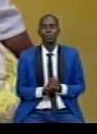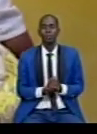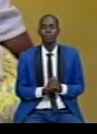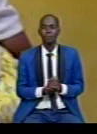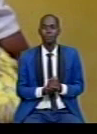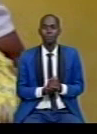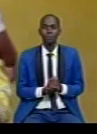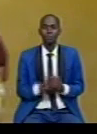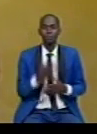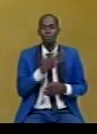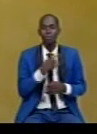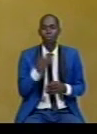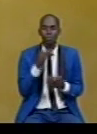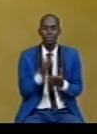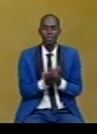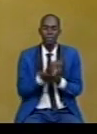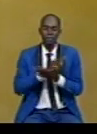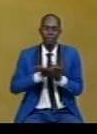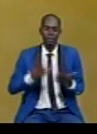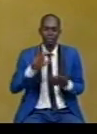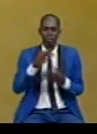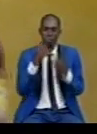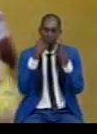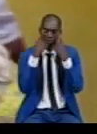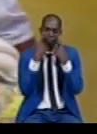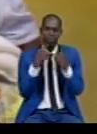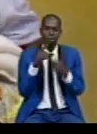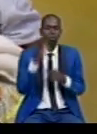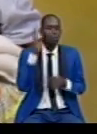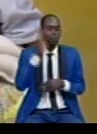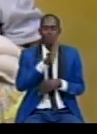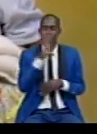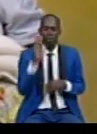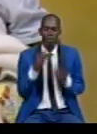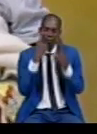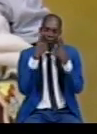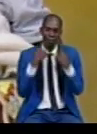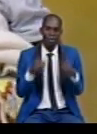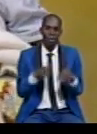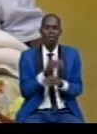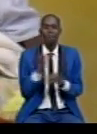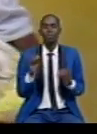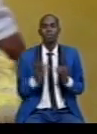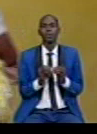He said, clean your tears. You will never shed tears again.